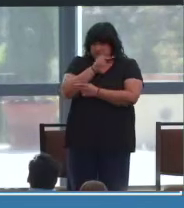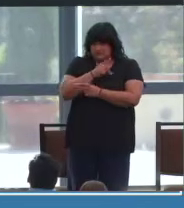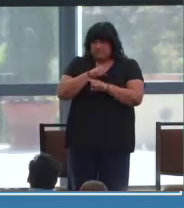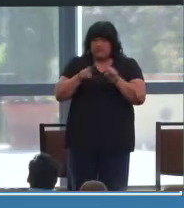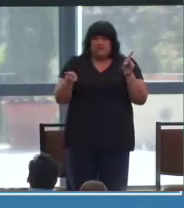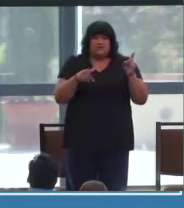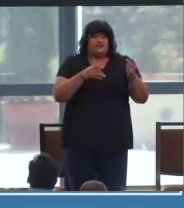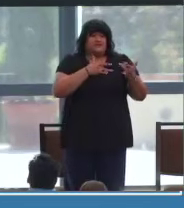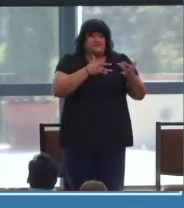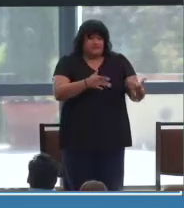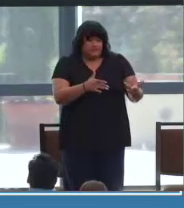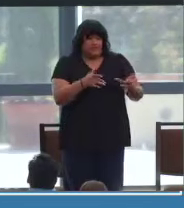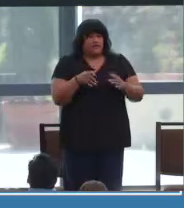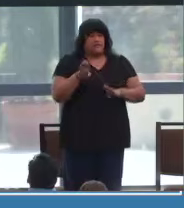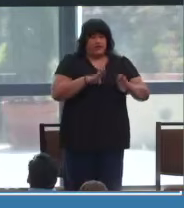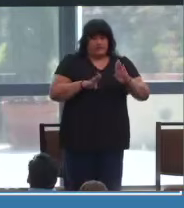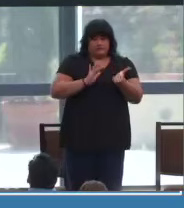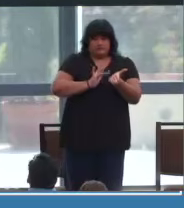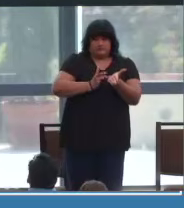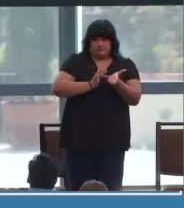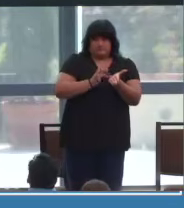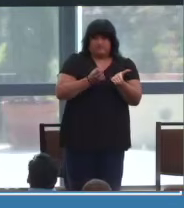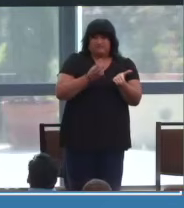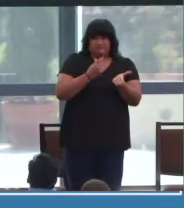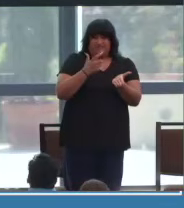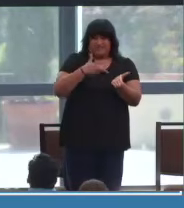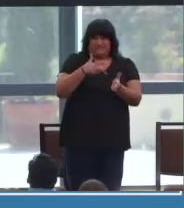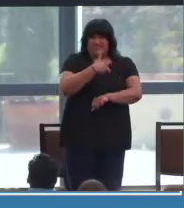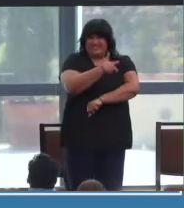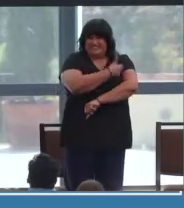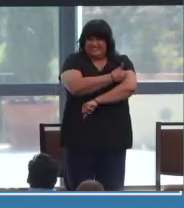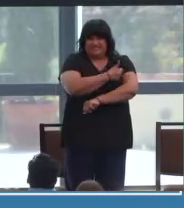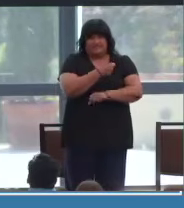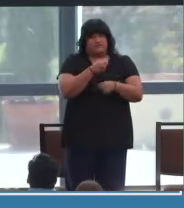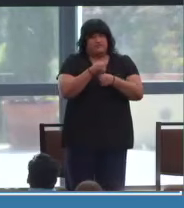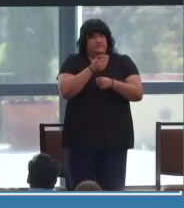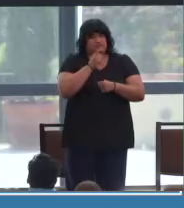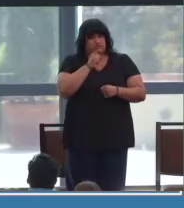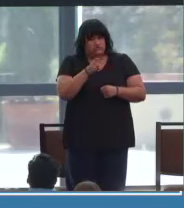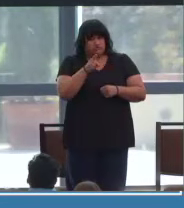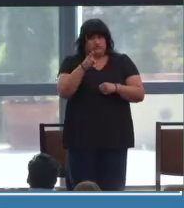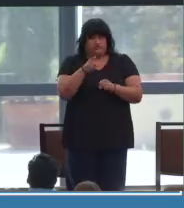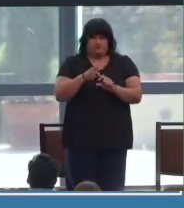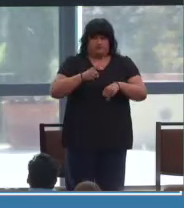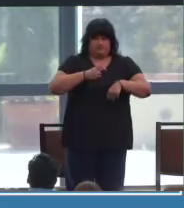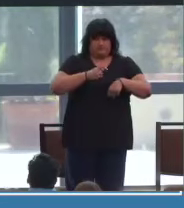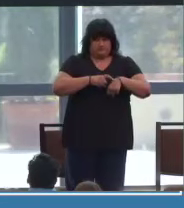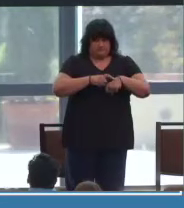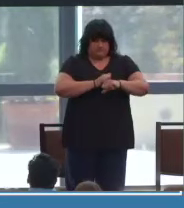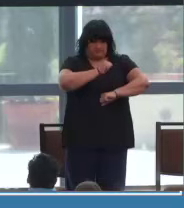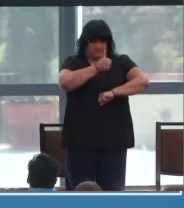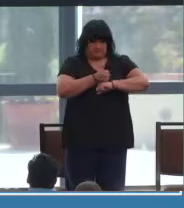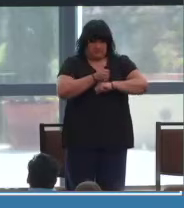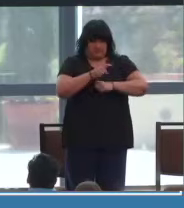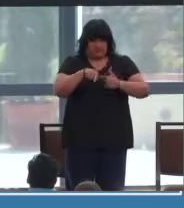on a biologic medication, because it's a live vaccine, we usually recommend that you time that when you're off the medication for a while so that